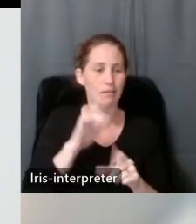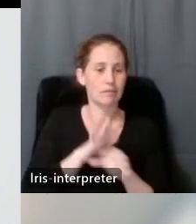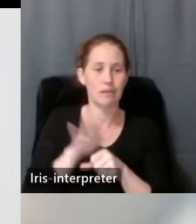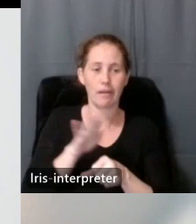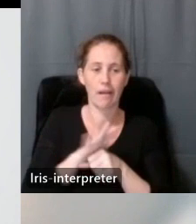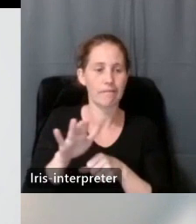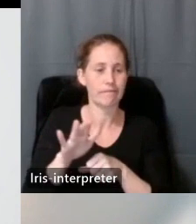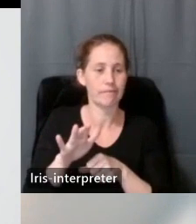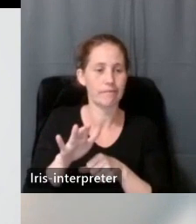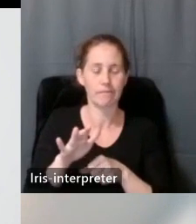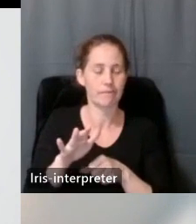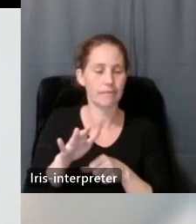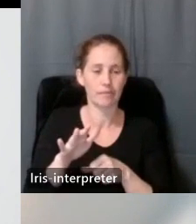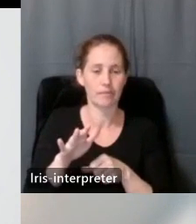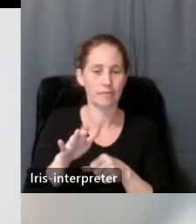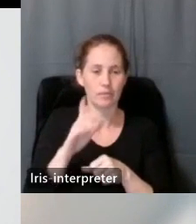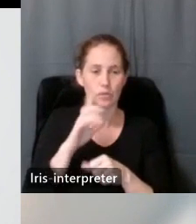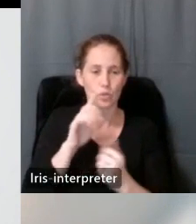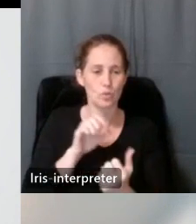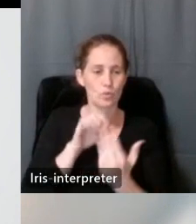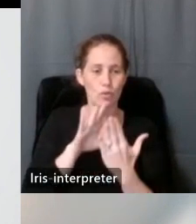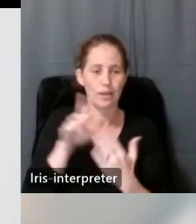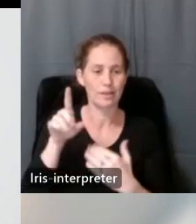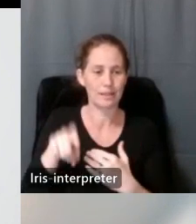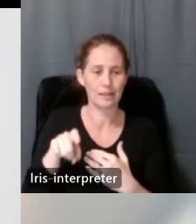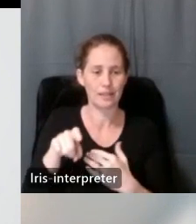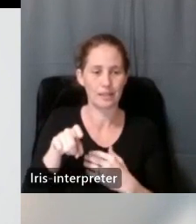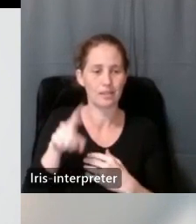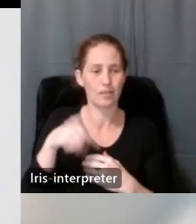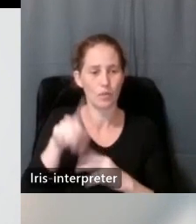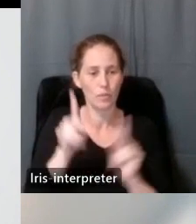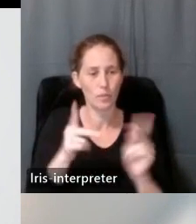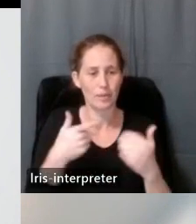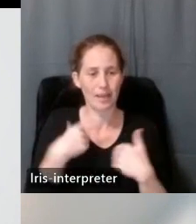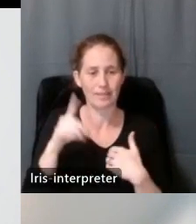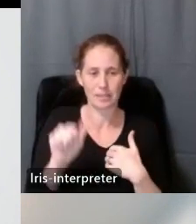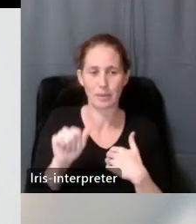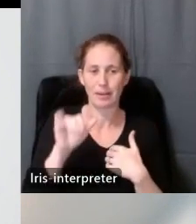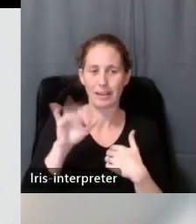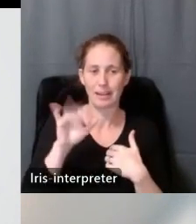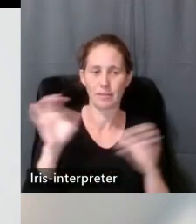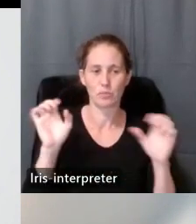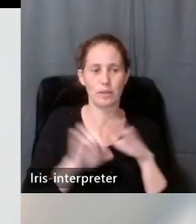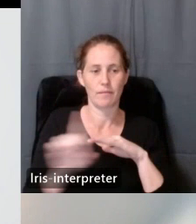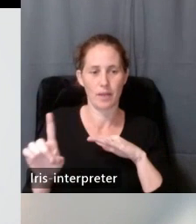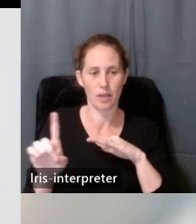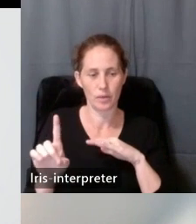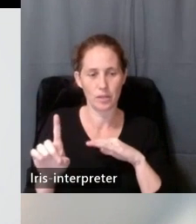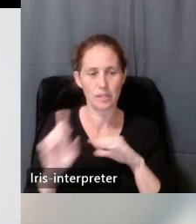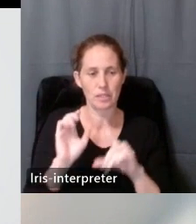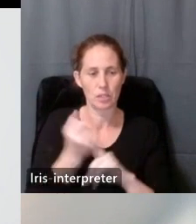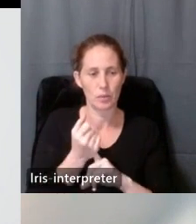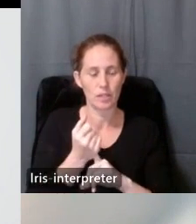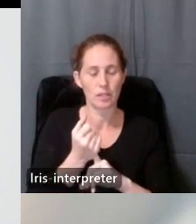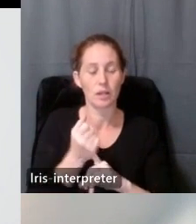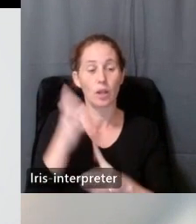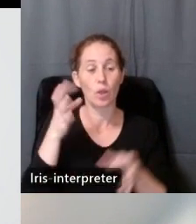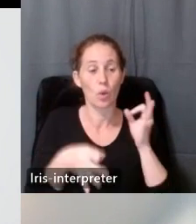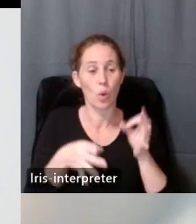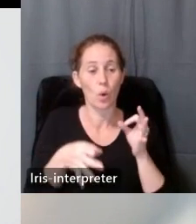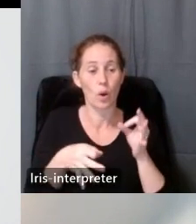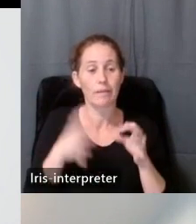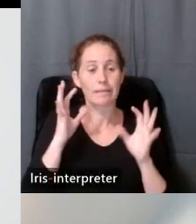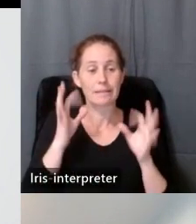sufficient to address the needs of people with disabilities in an evacuation. The court found that the